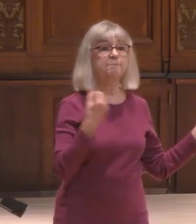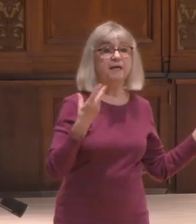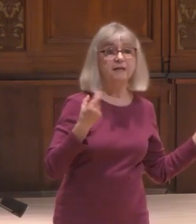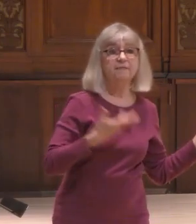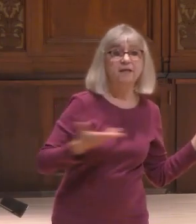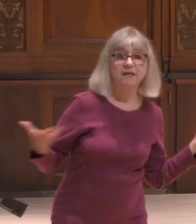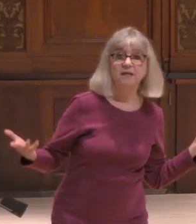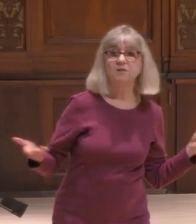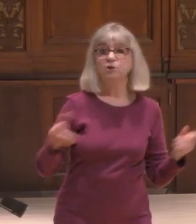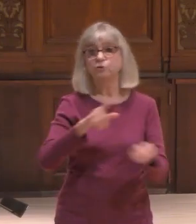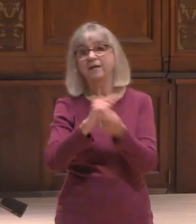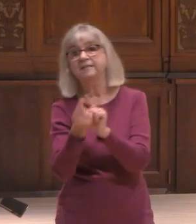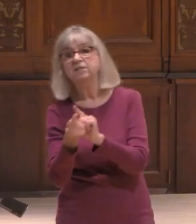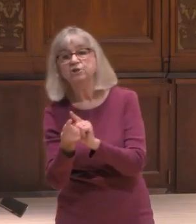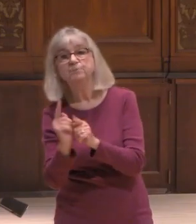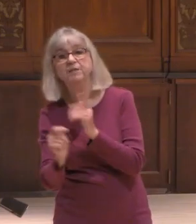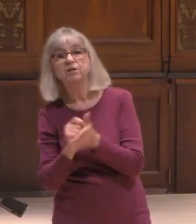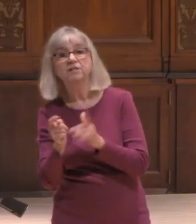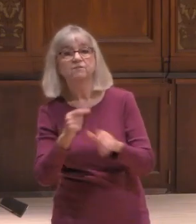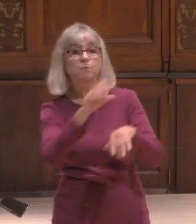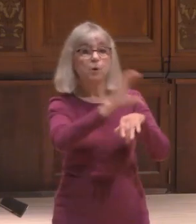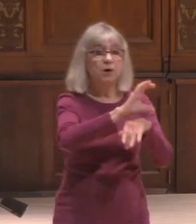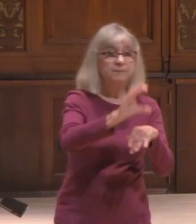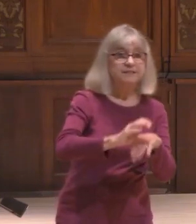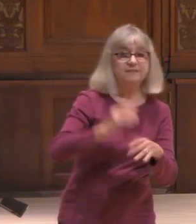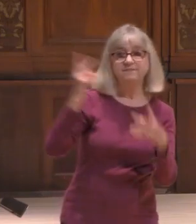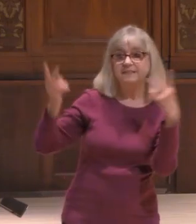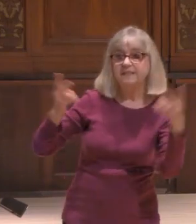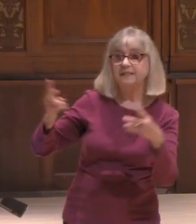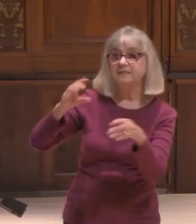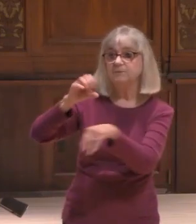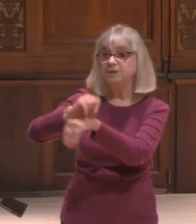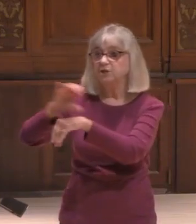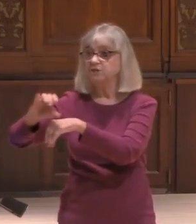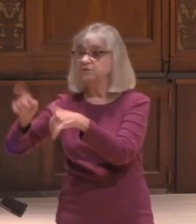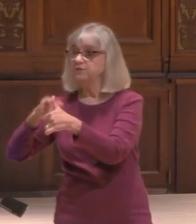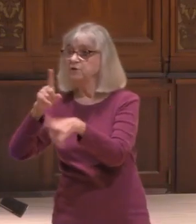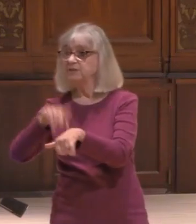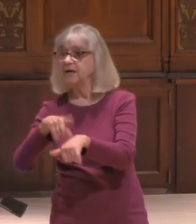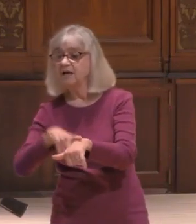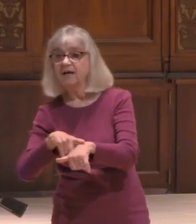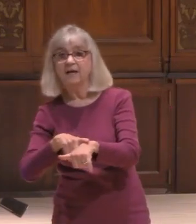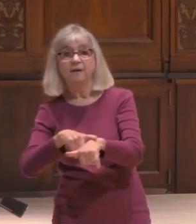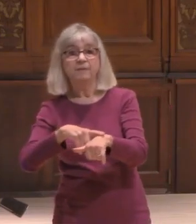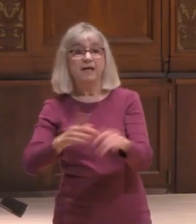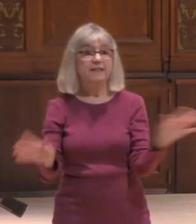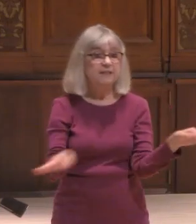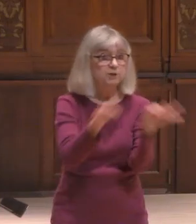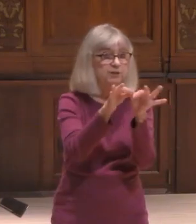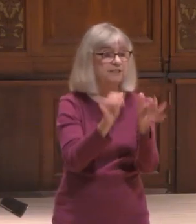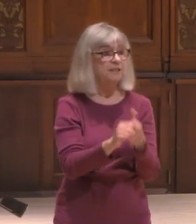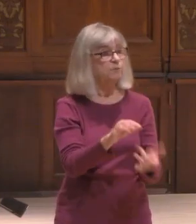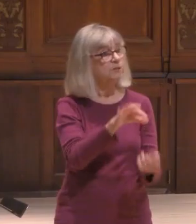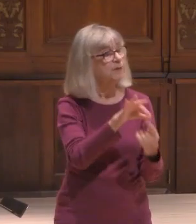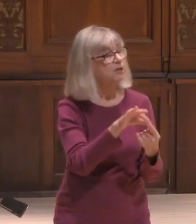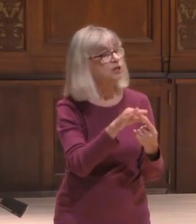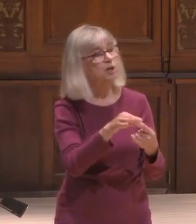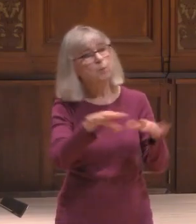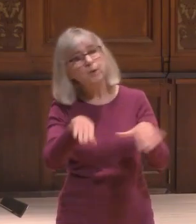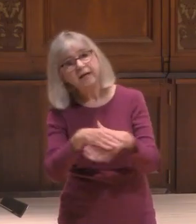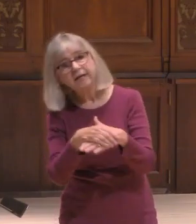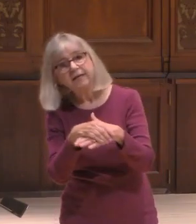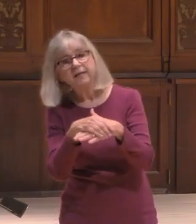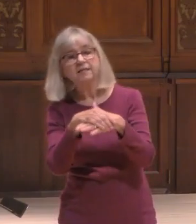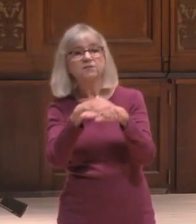of transition periods from Corpus, visiting Spiritus for the first time, liturgies that were special to you, and weddings